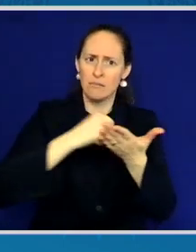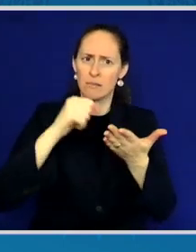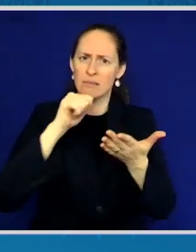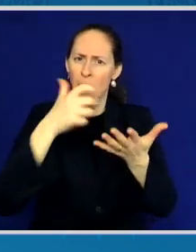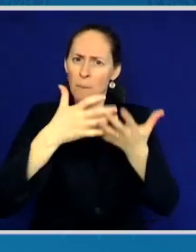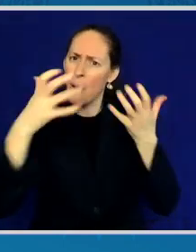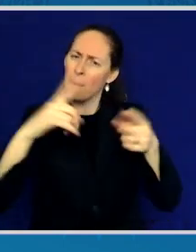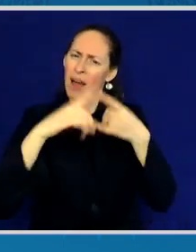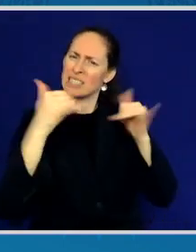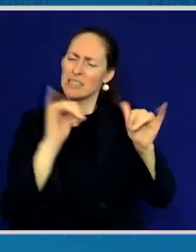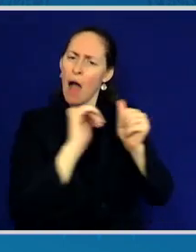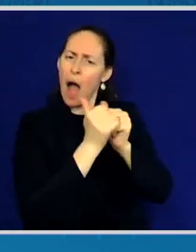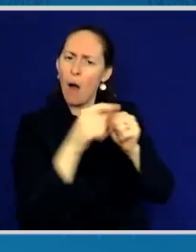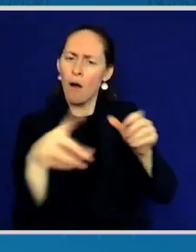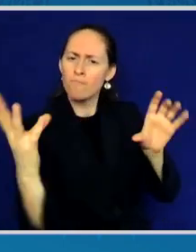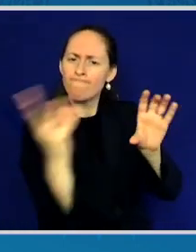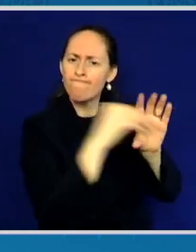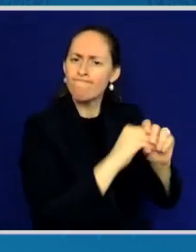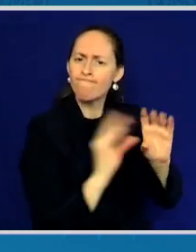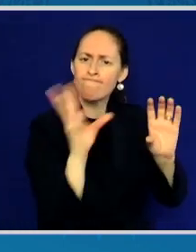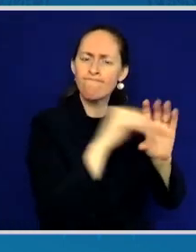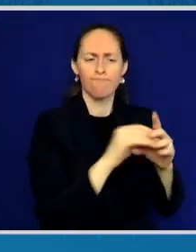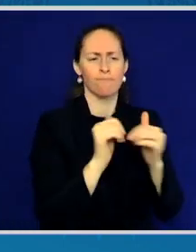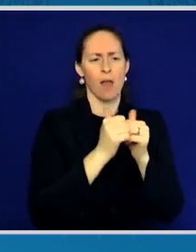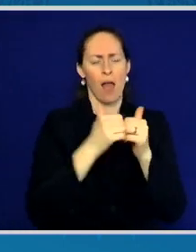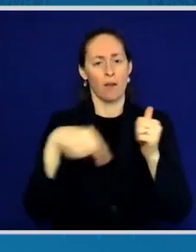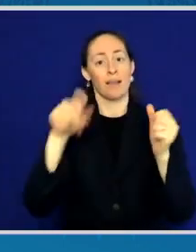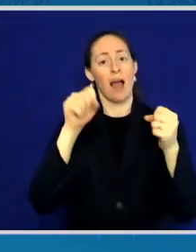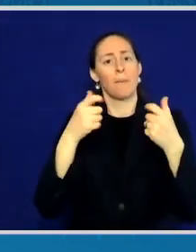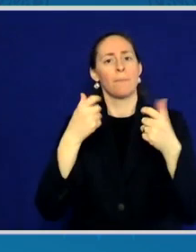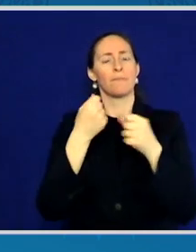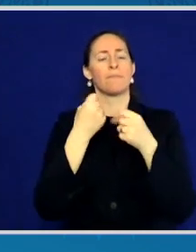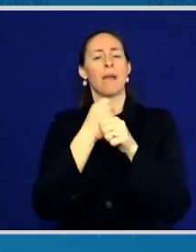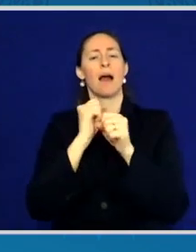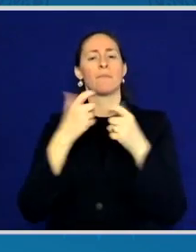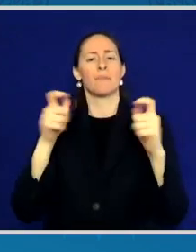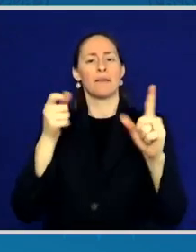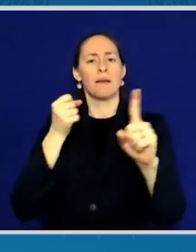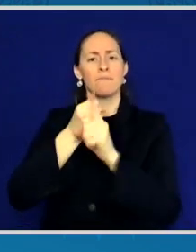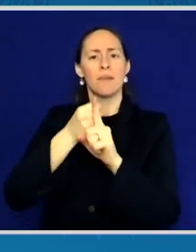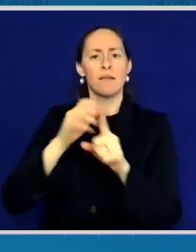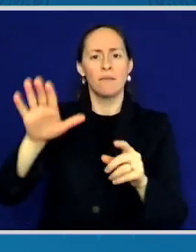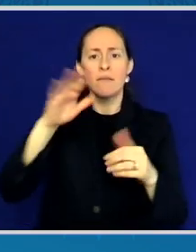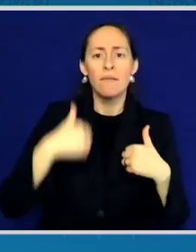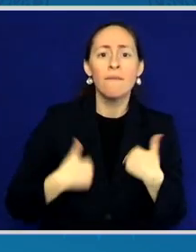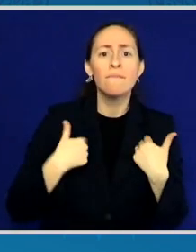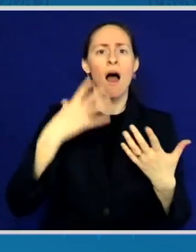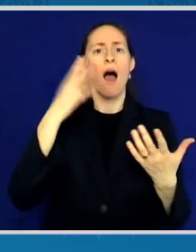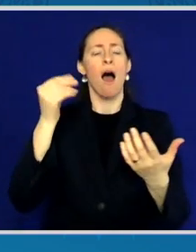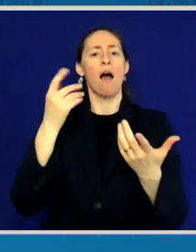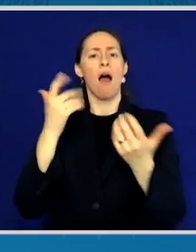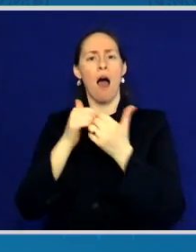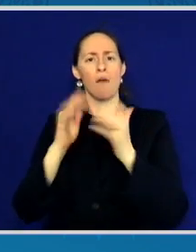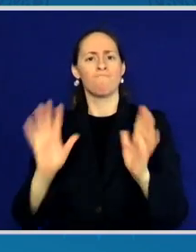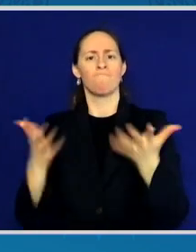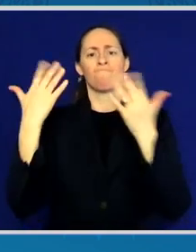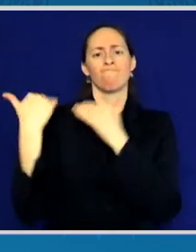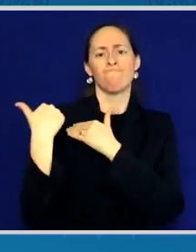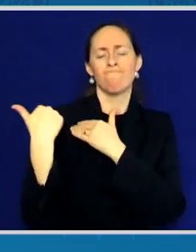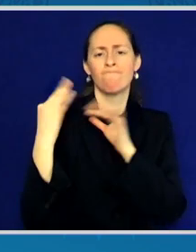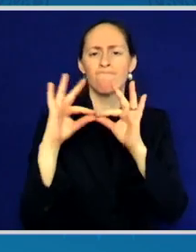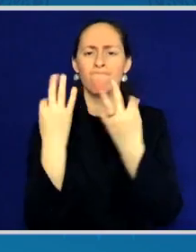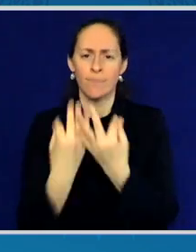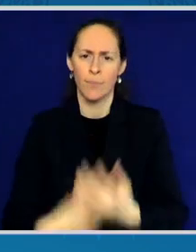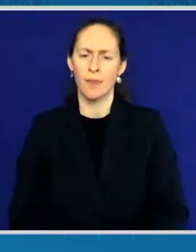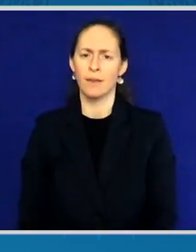for people getting to and from work and to and from family responsibilities and other things they're doing? Thank you, Senator Brown, and thank you, Madam